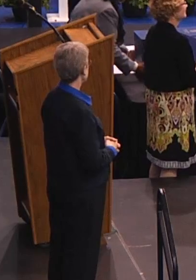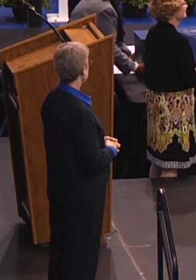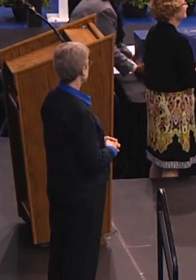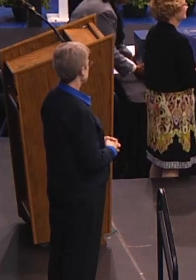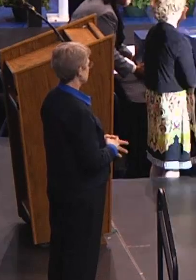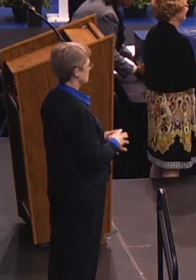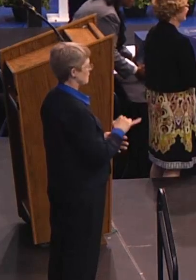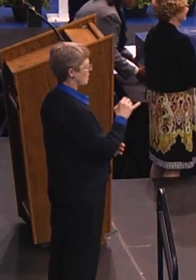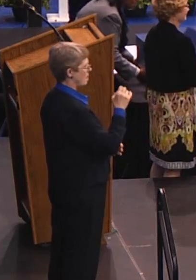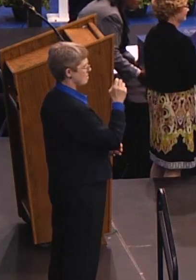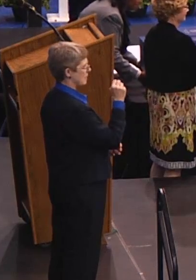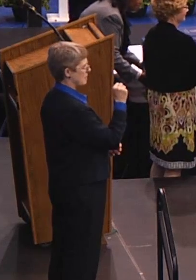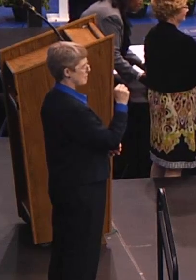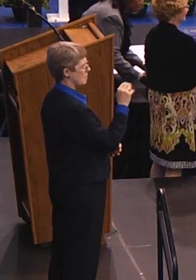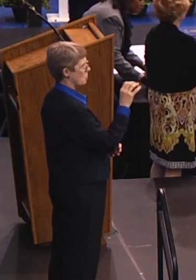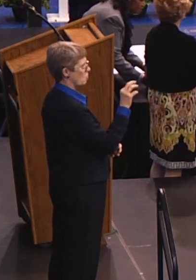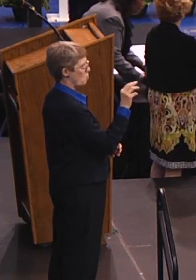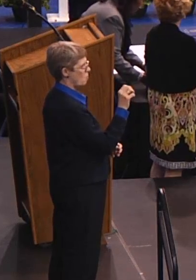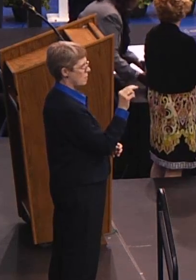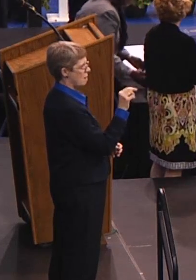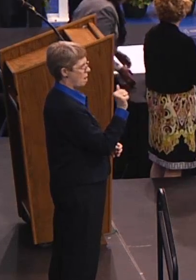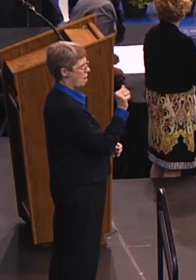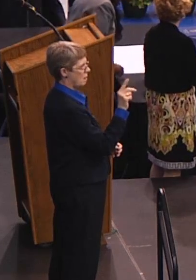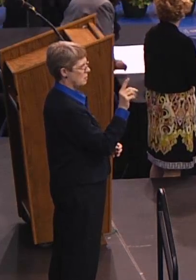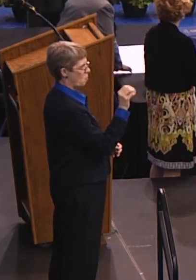Ivan Coronado, Machine 2 Technology.